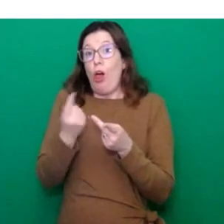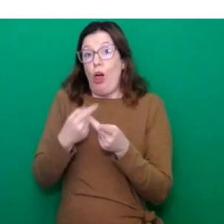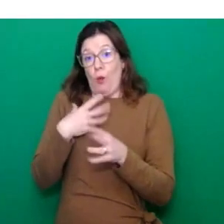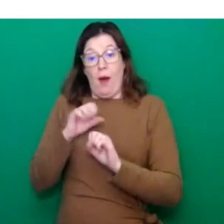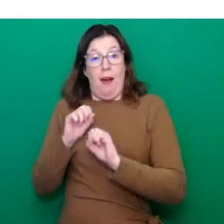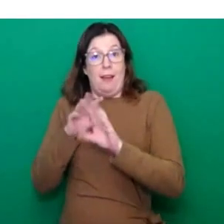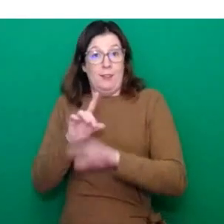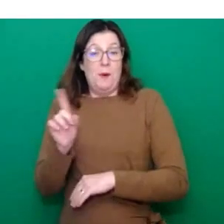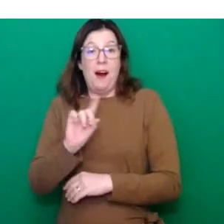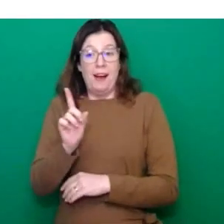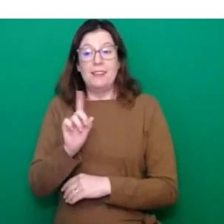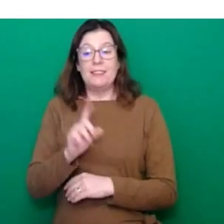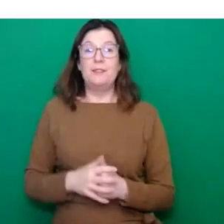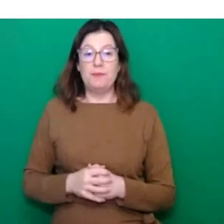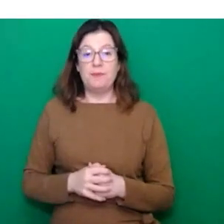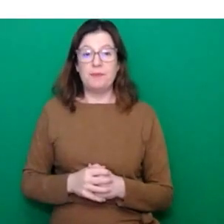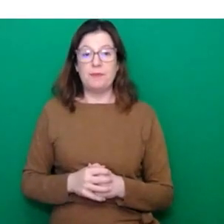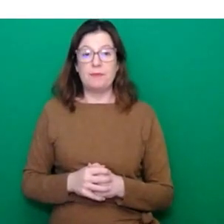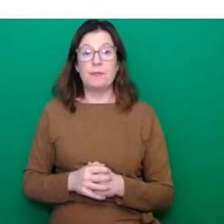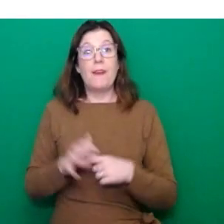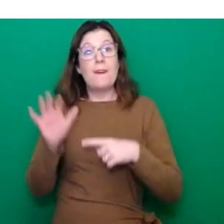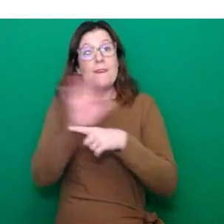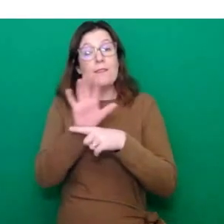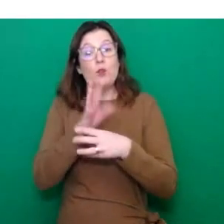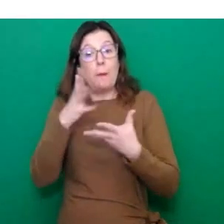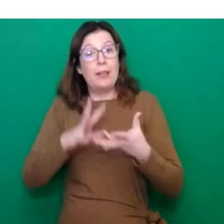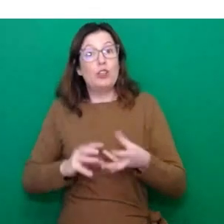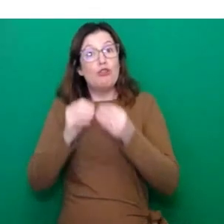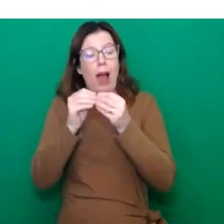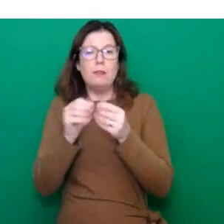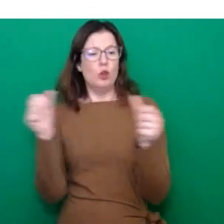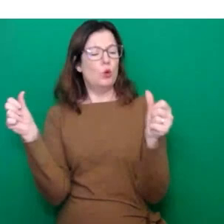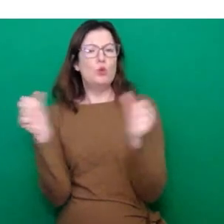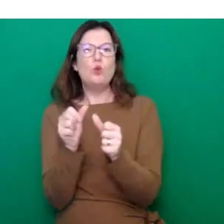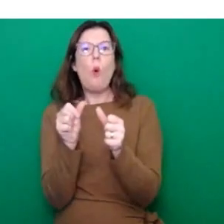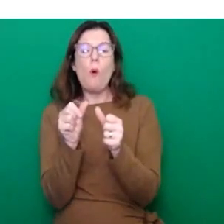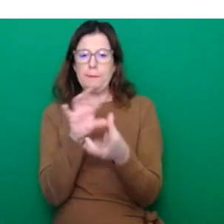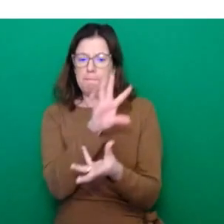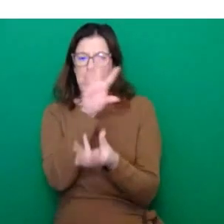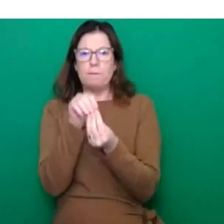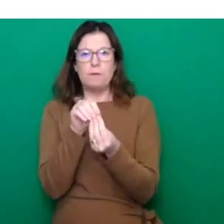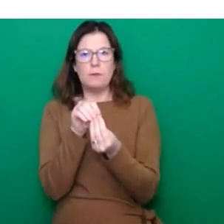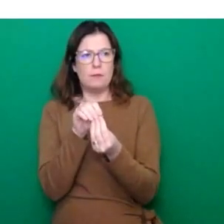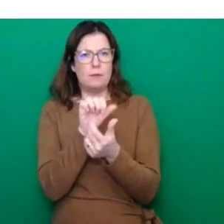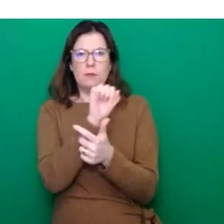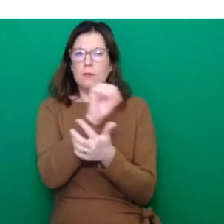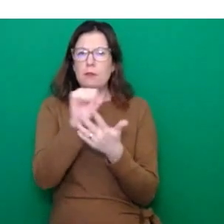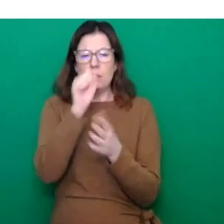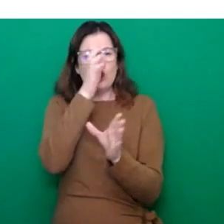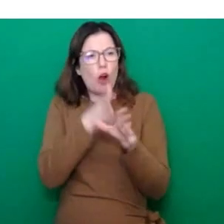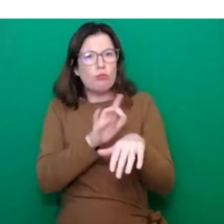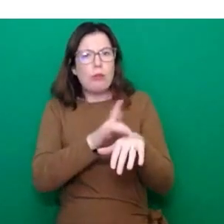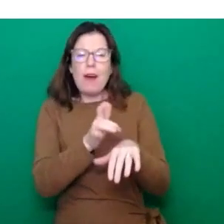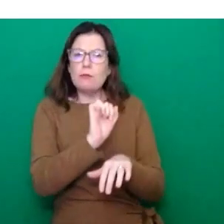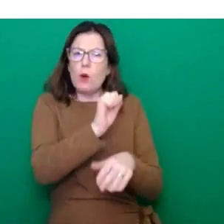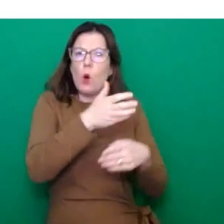really nice short videos which give a bit of an account of what working in each of those psychological